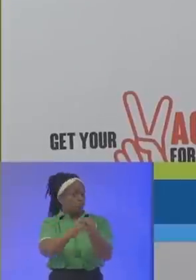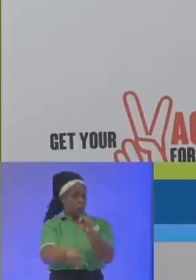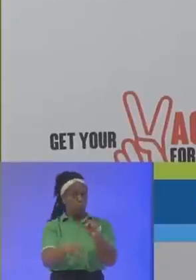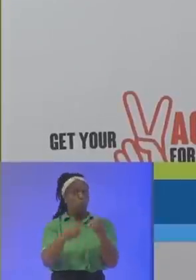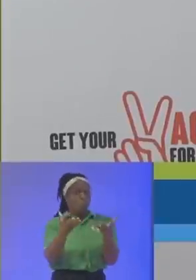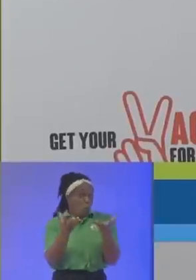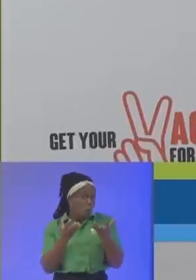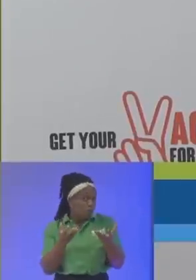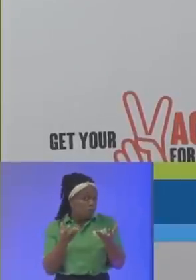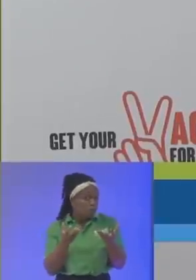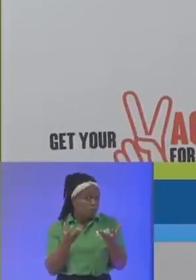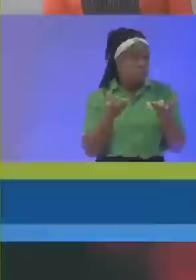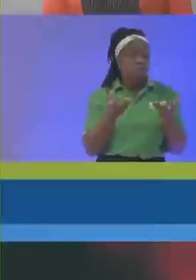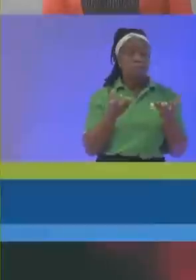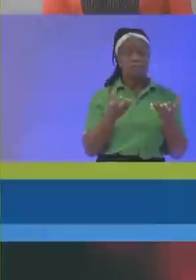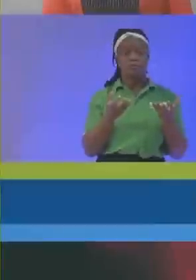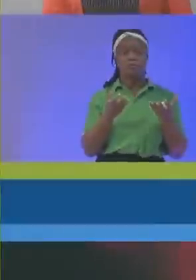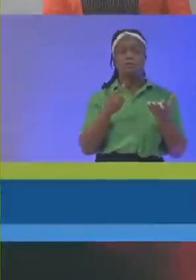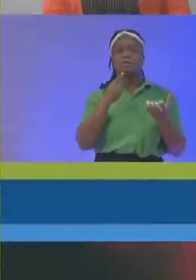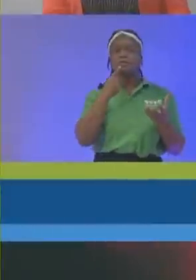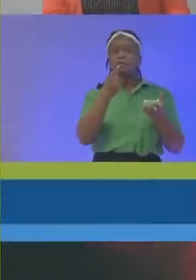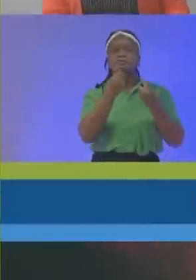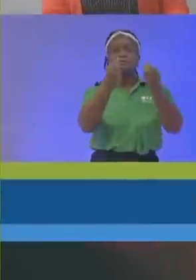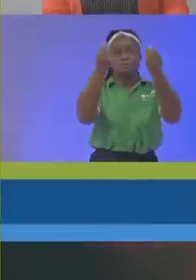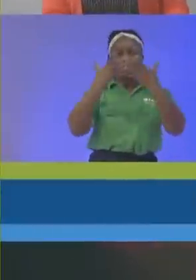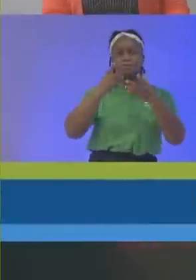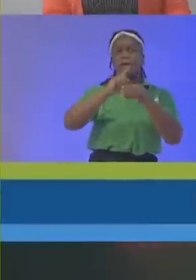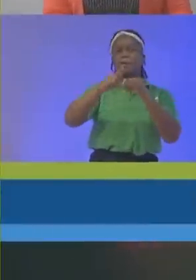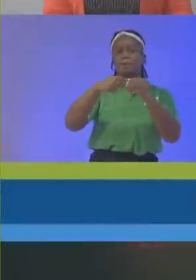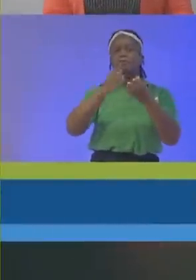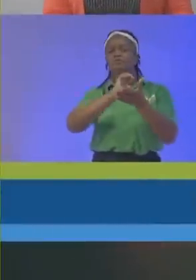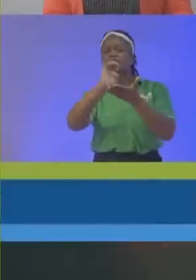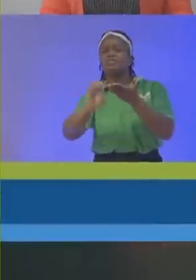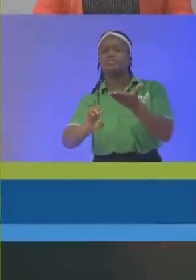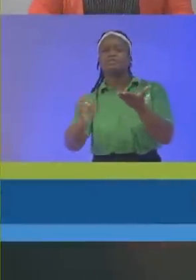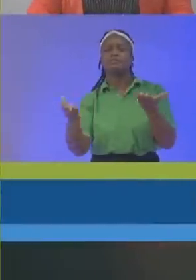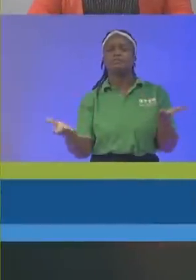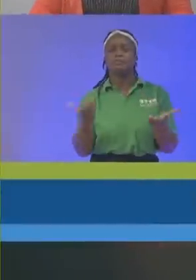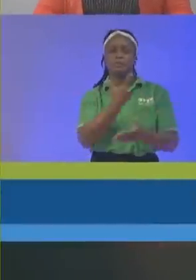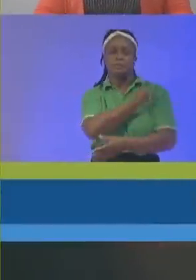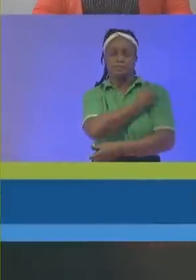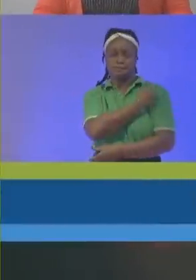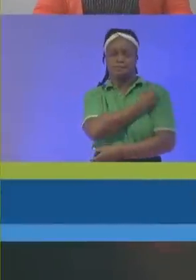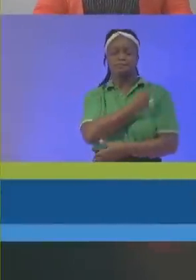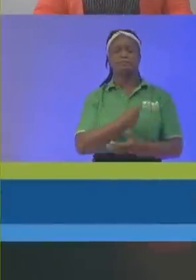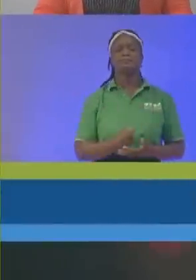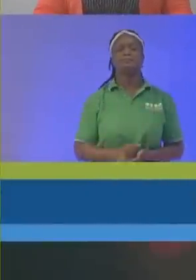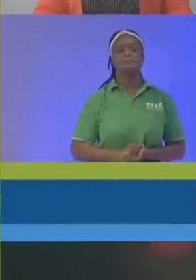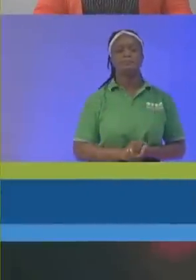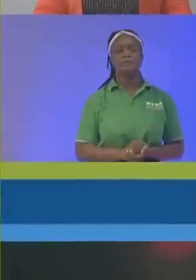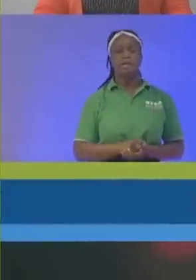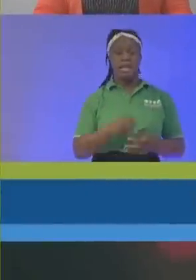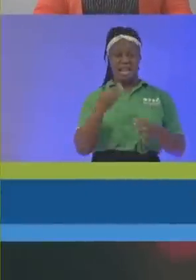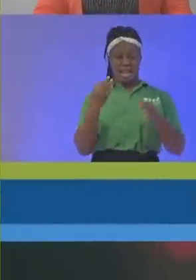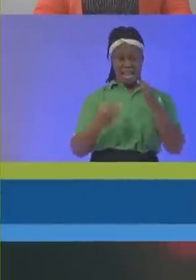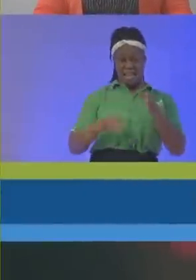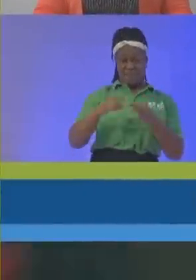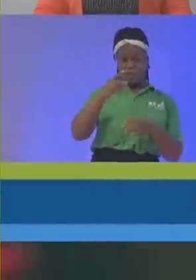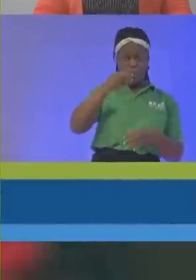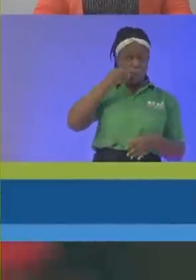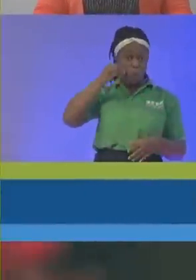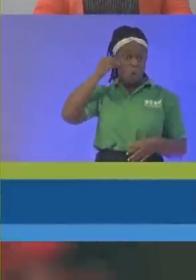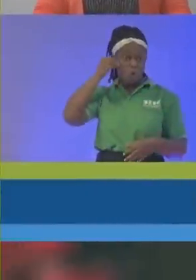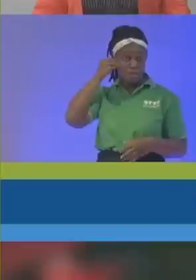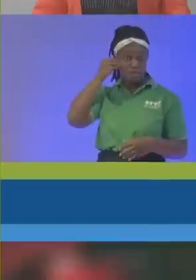vaccination locations. I always try to remind the public that if you are at home and anything we've said today